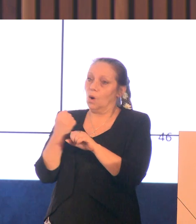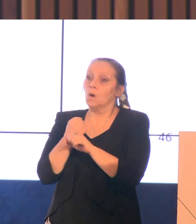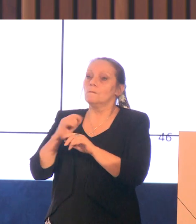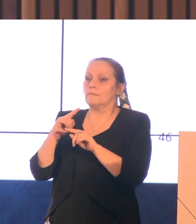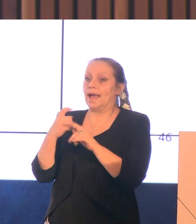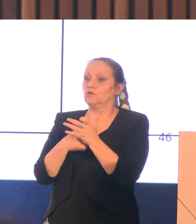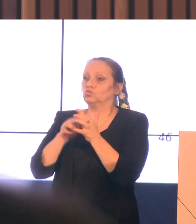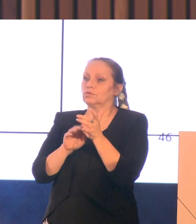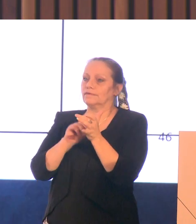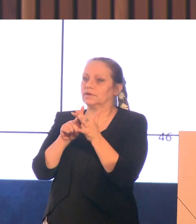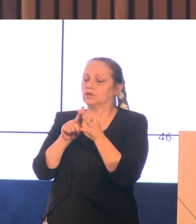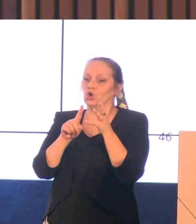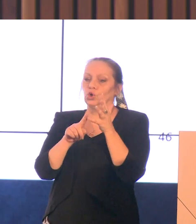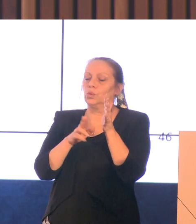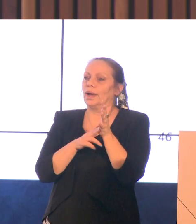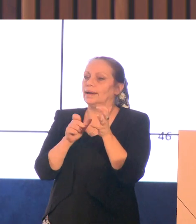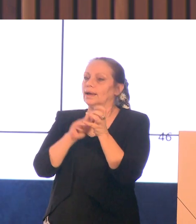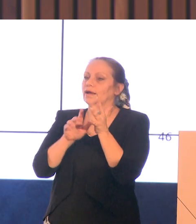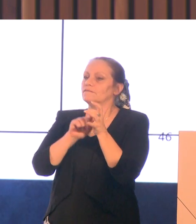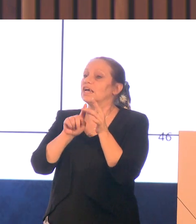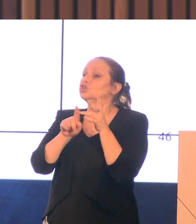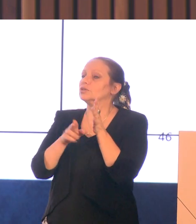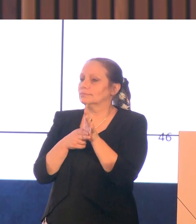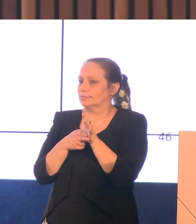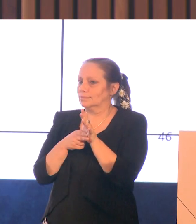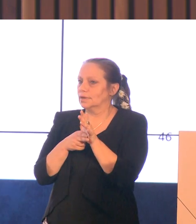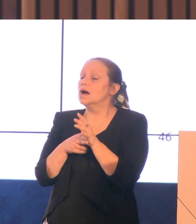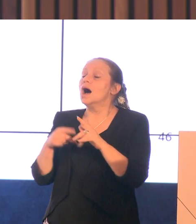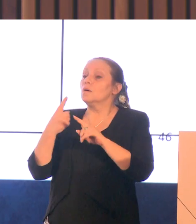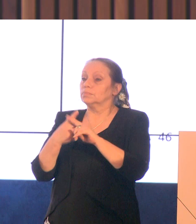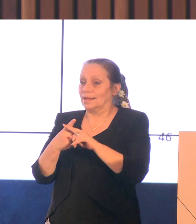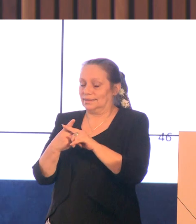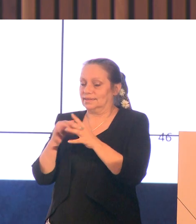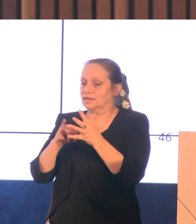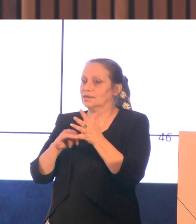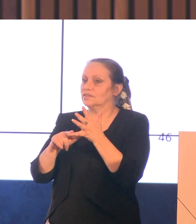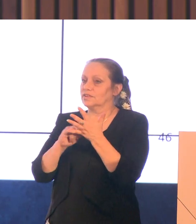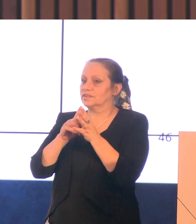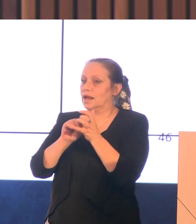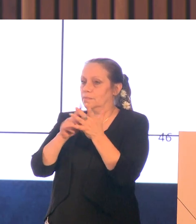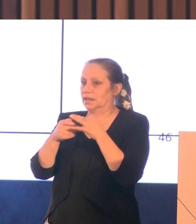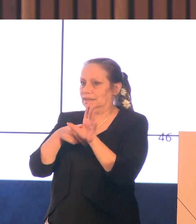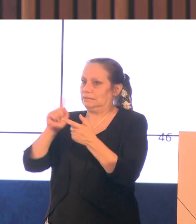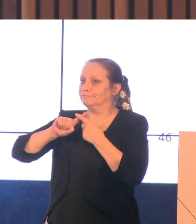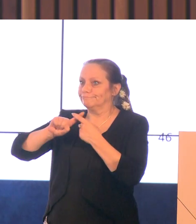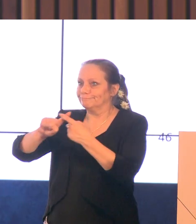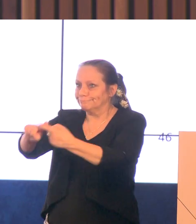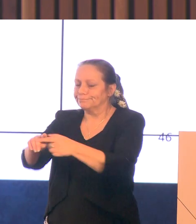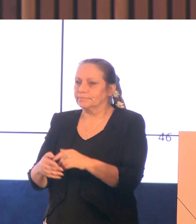made a reference to the UN Convention and also to sustainability. In my view, the terms